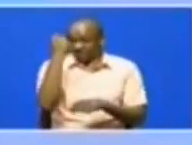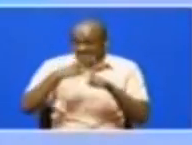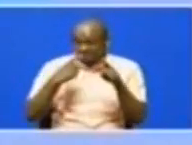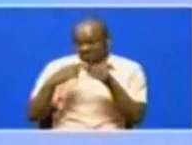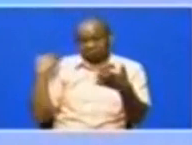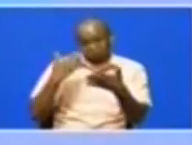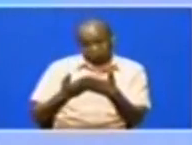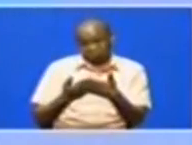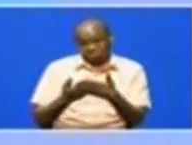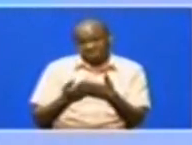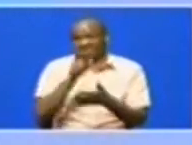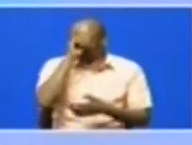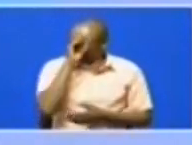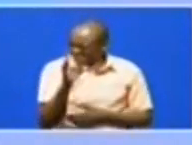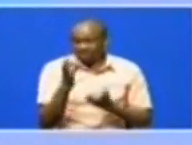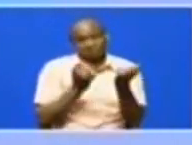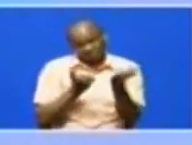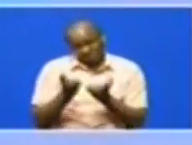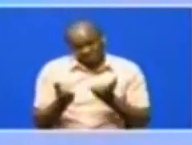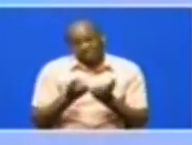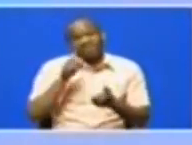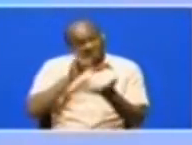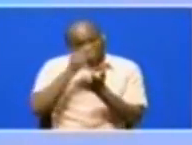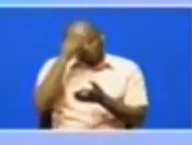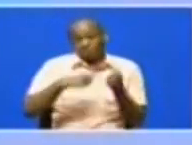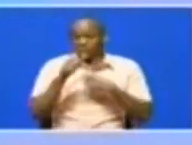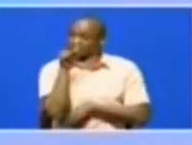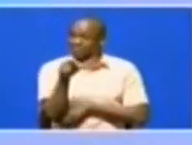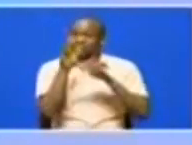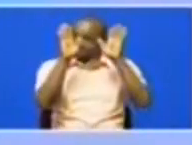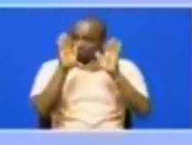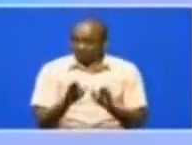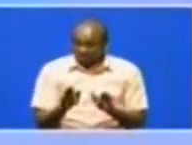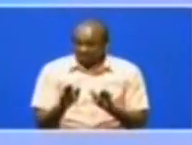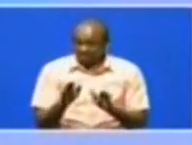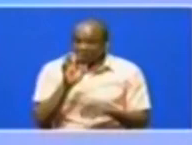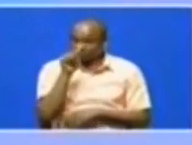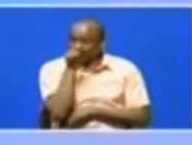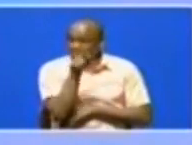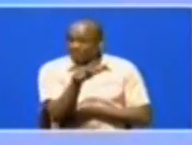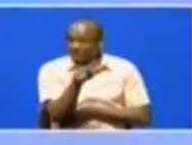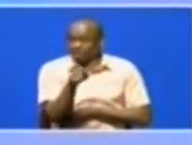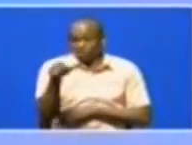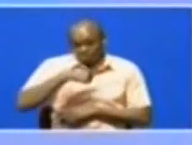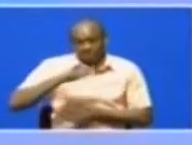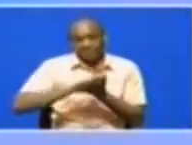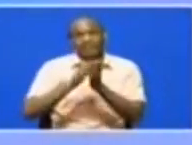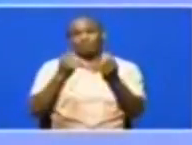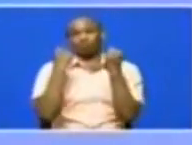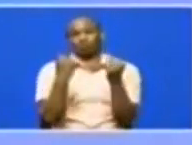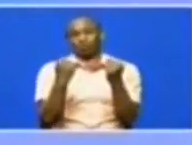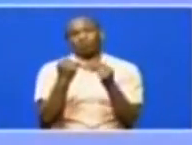4-5 years are serious business, and that's why this win is very important, so that we are strong